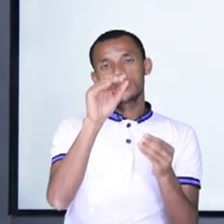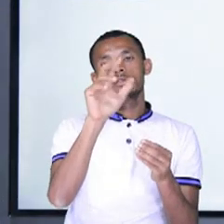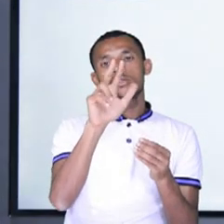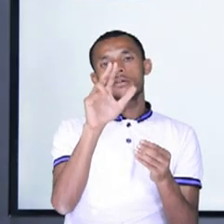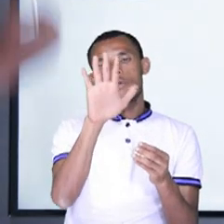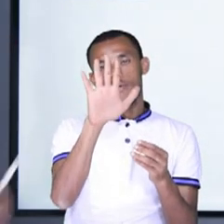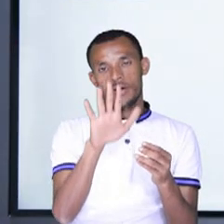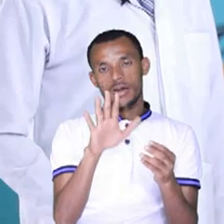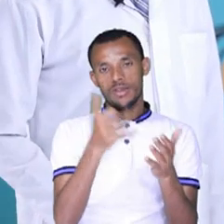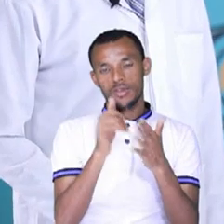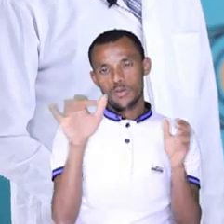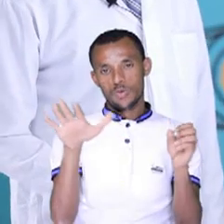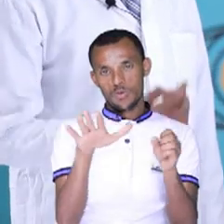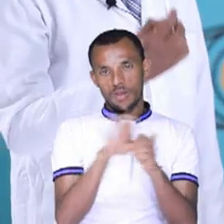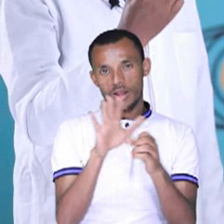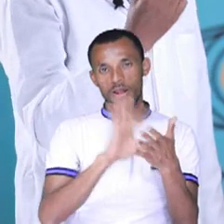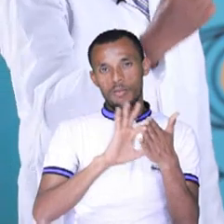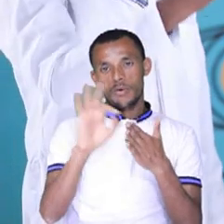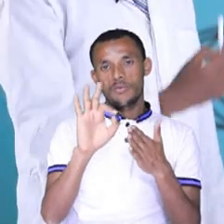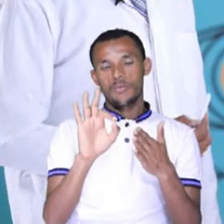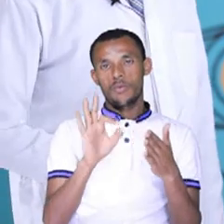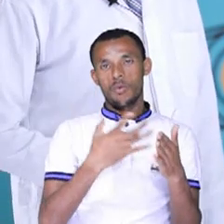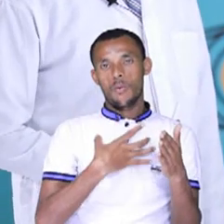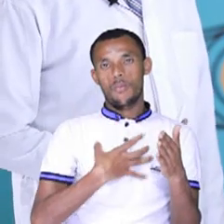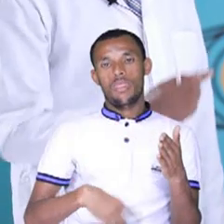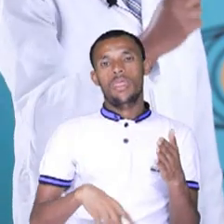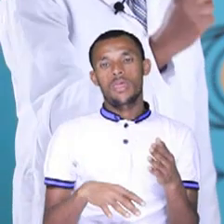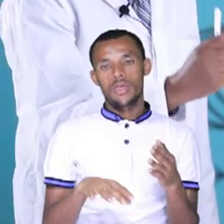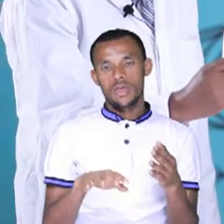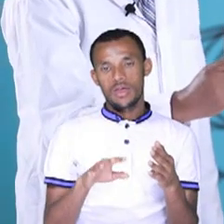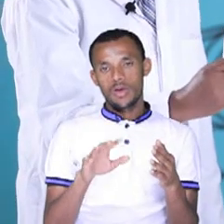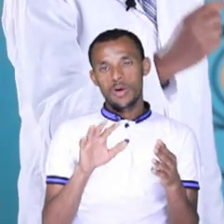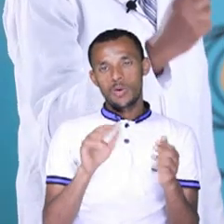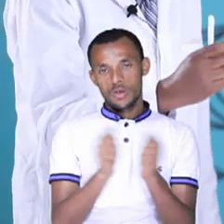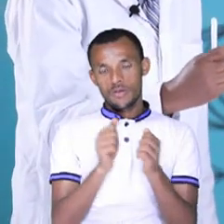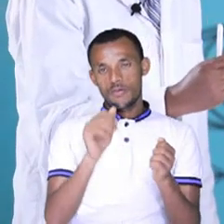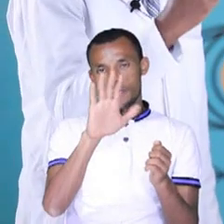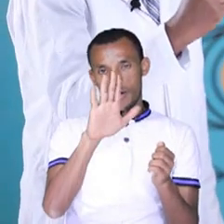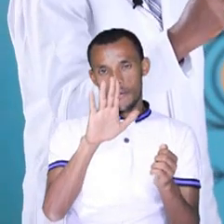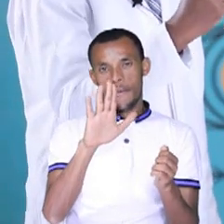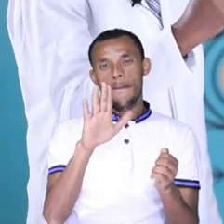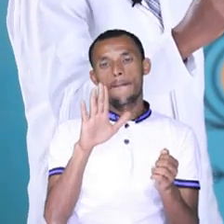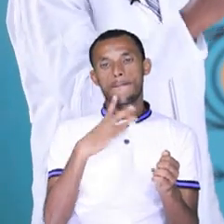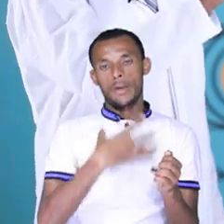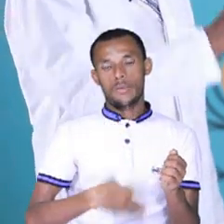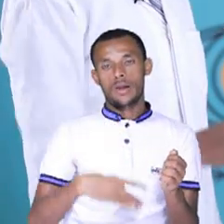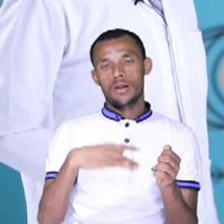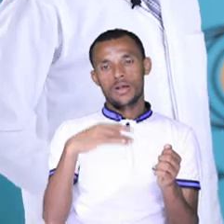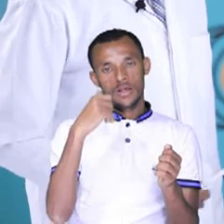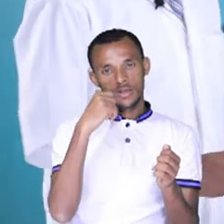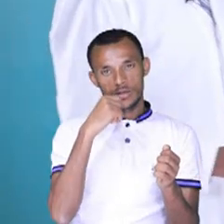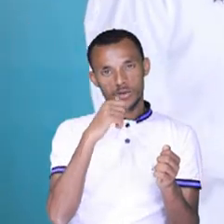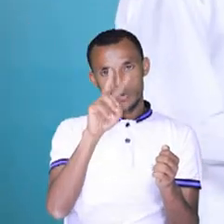total number of members of the committee. That was our interest. With 5 members containing 2 men as a